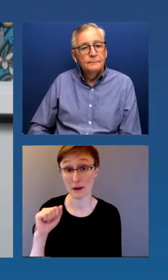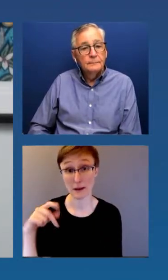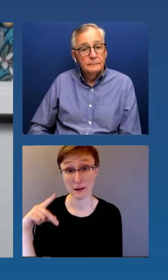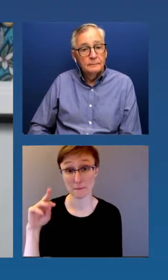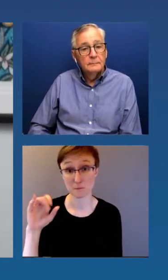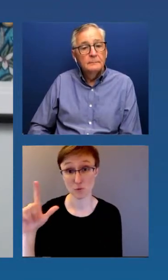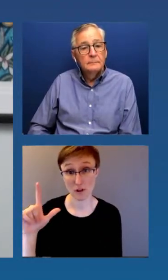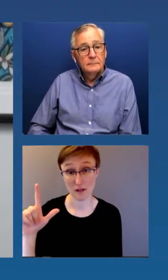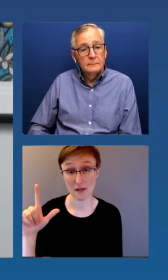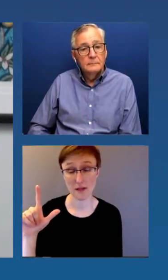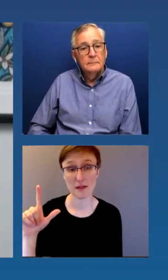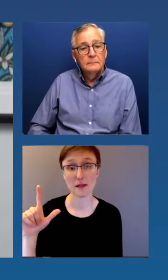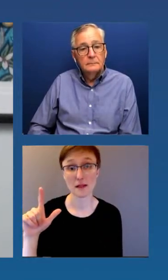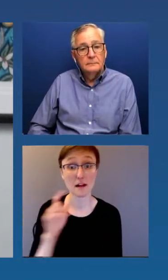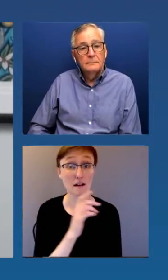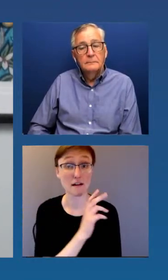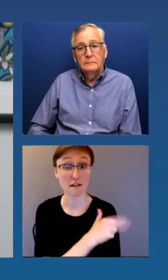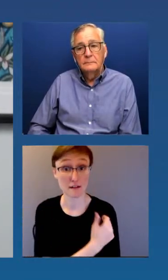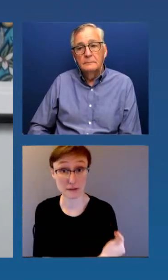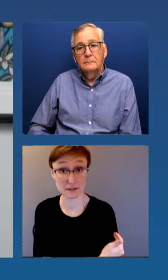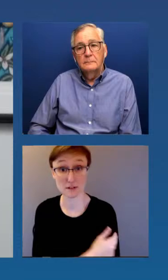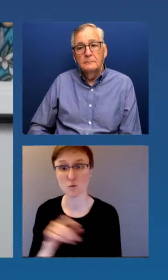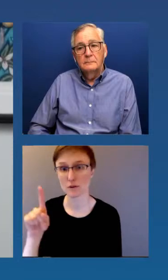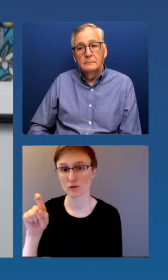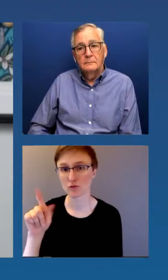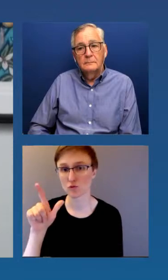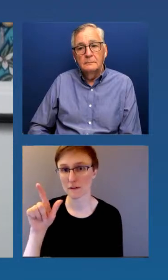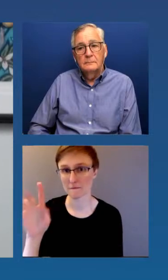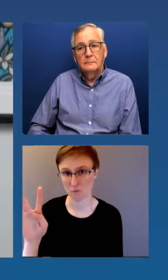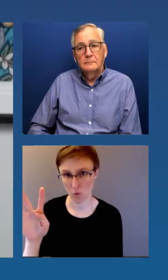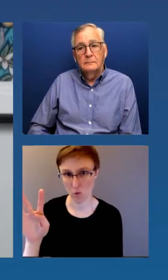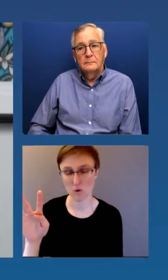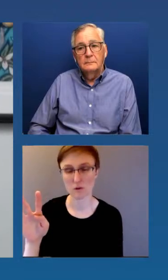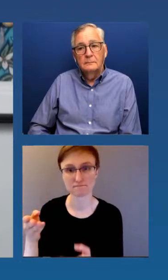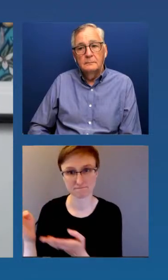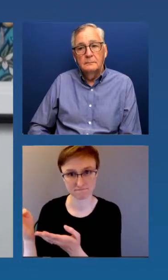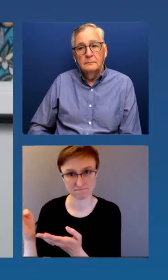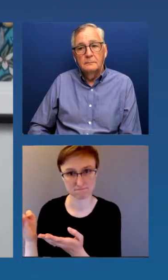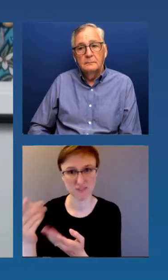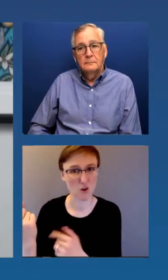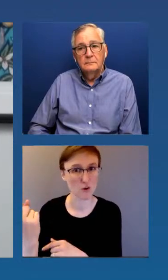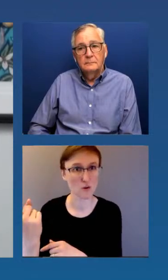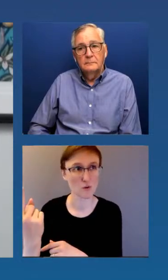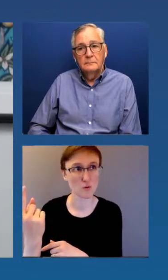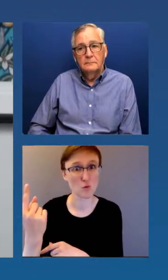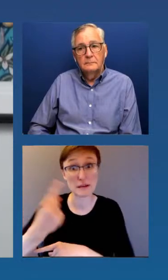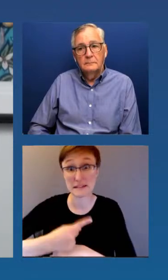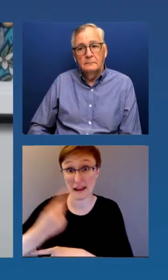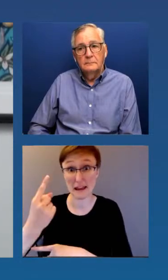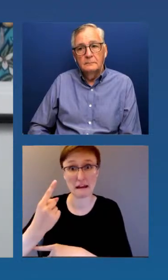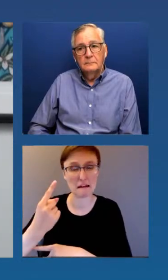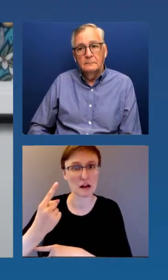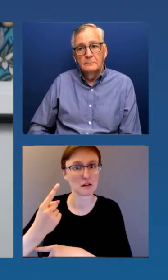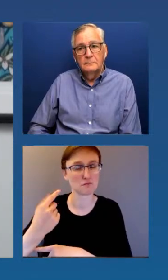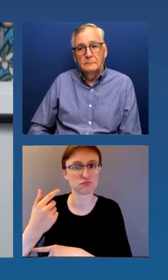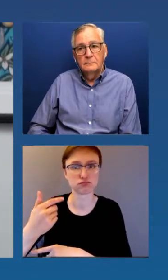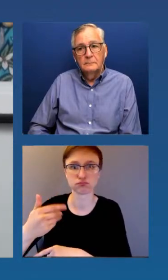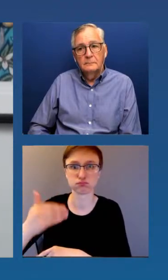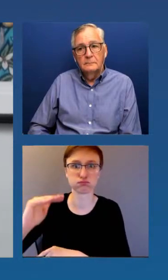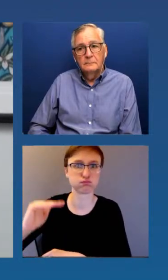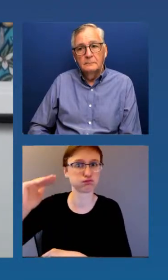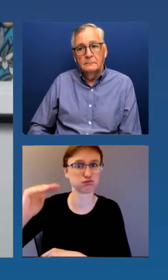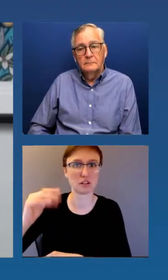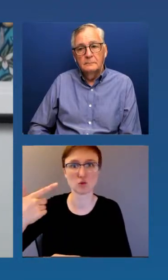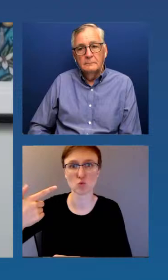124 hospitalizations, 21 in a given day was the highest. And that was at a time